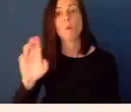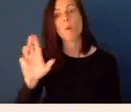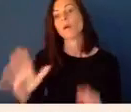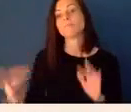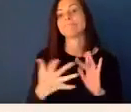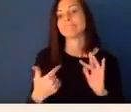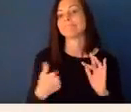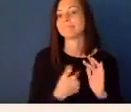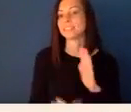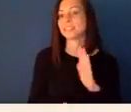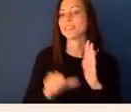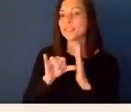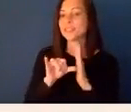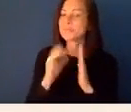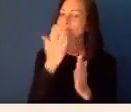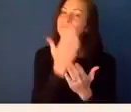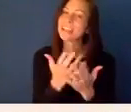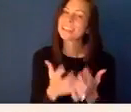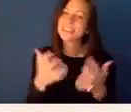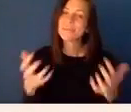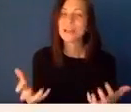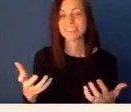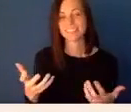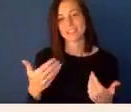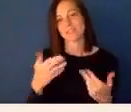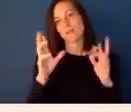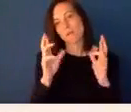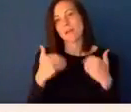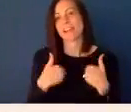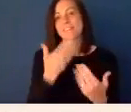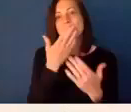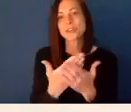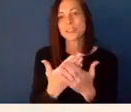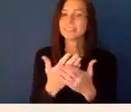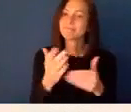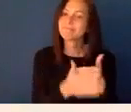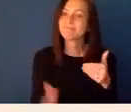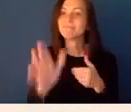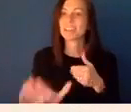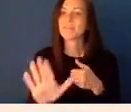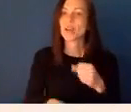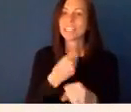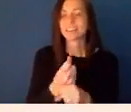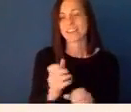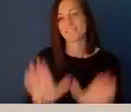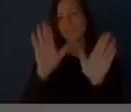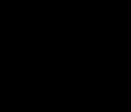Thanks so much, guys. I hope you have a great rest of your time and a great rest of your year. Have a great one.